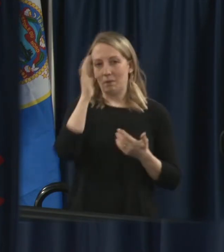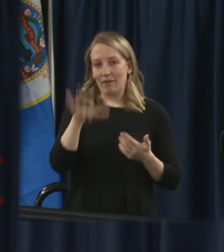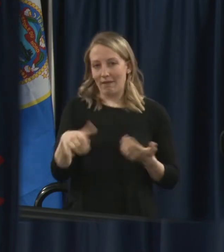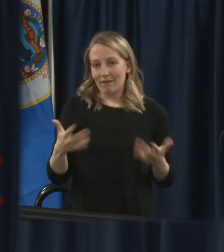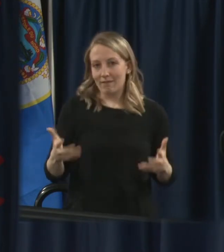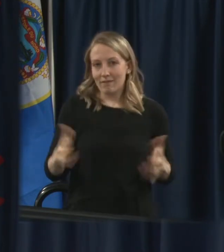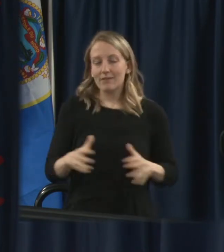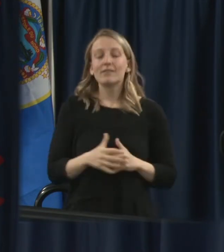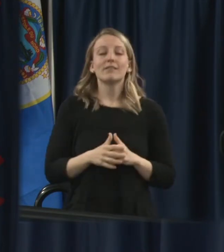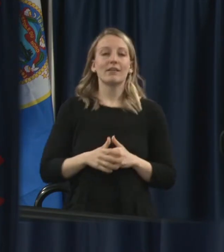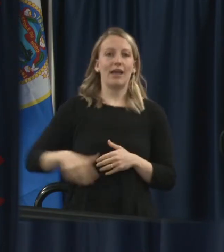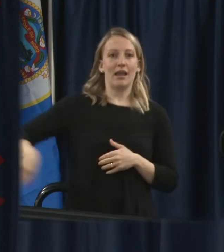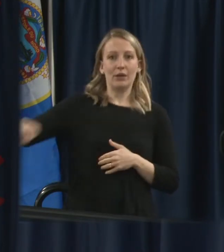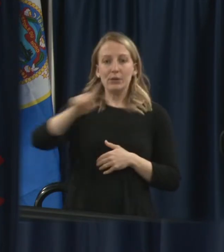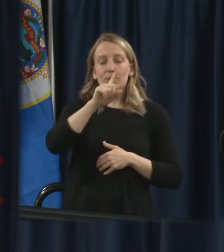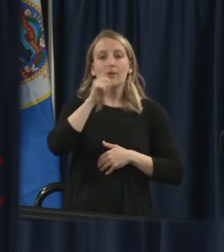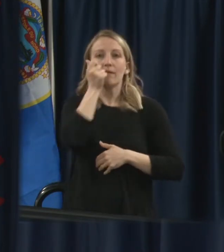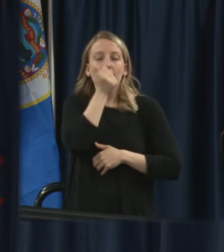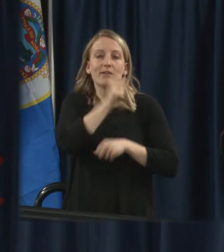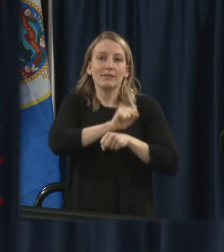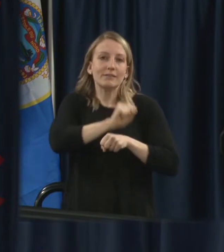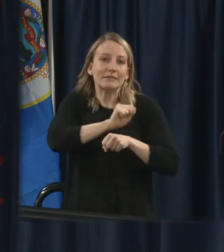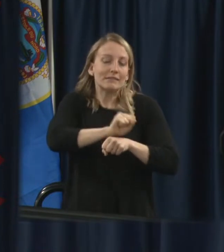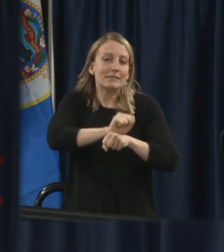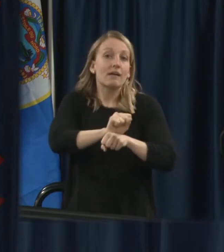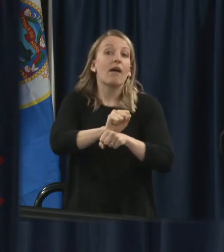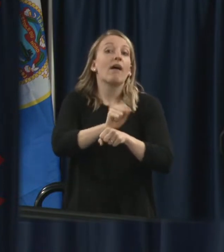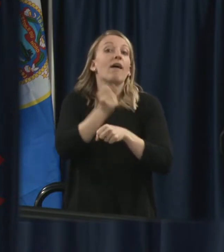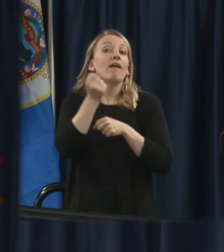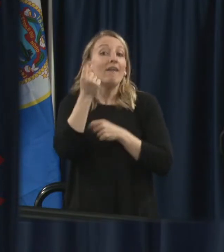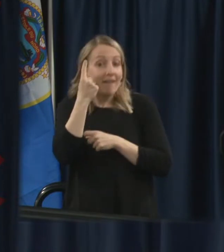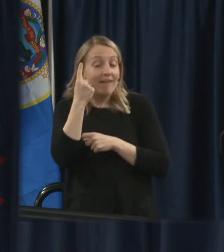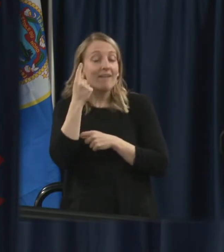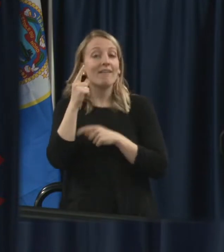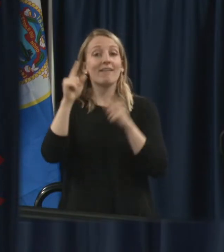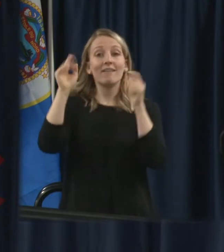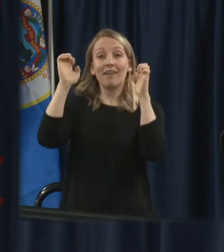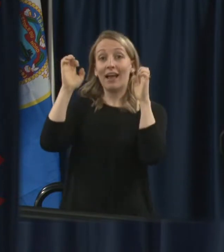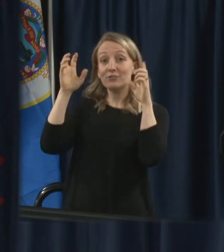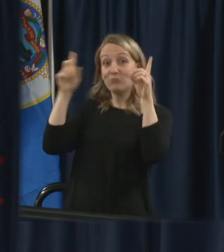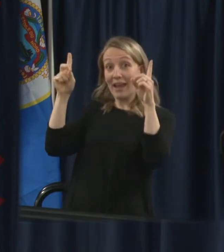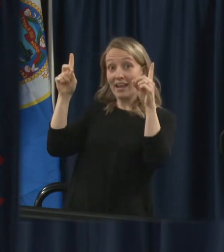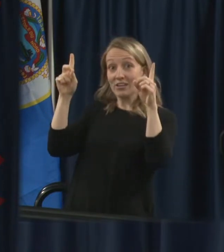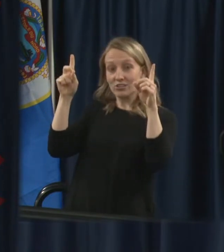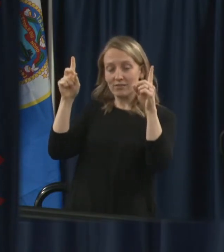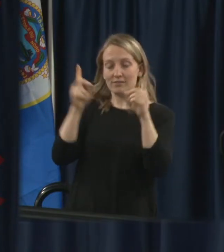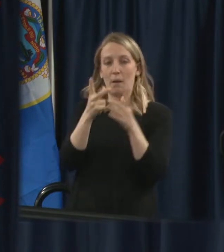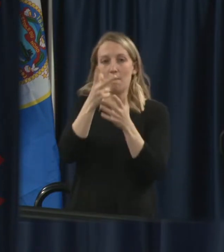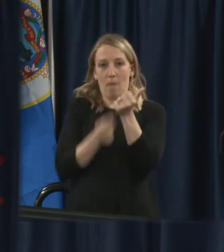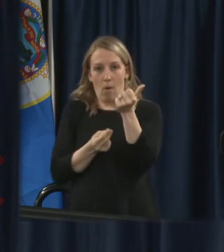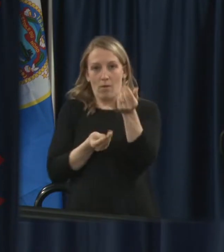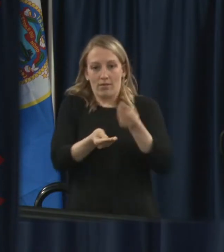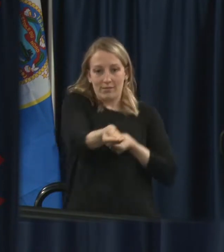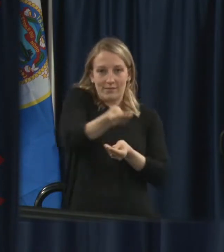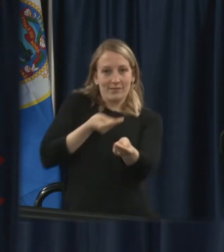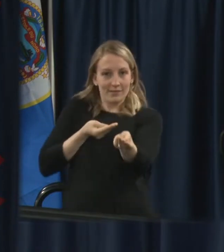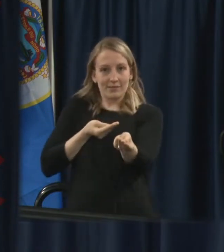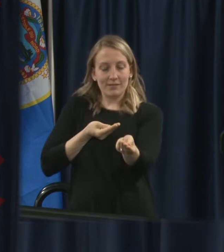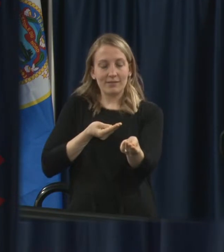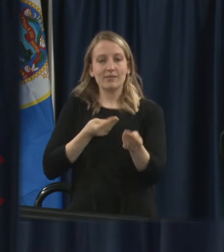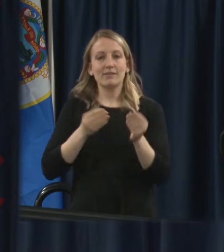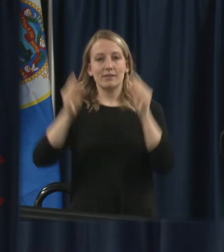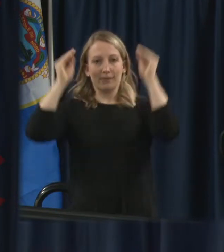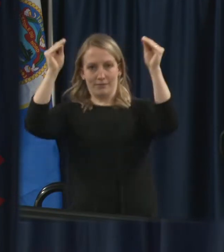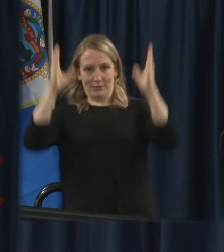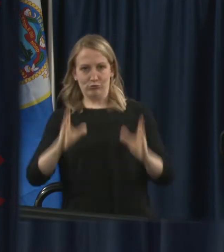incredibly hard each of you has worked. But a little known fact is that education is typically bidirectional. So while you're learning from